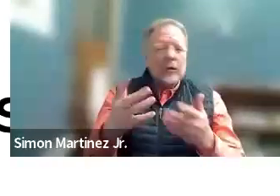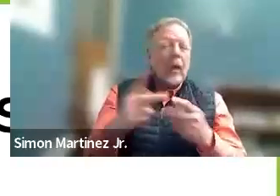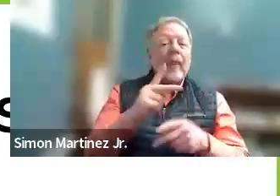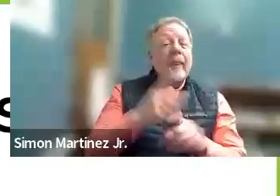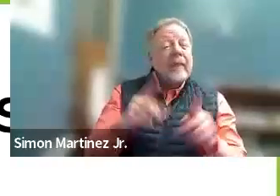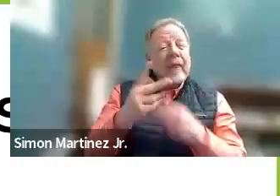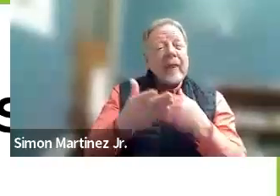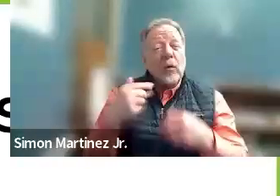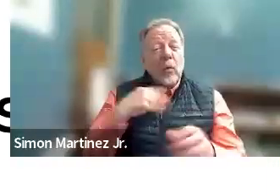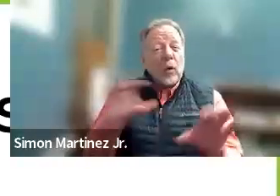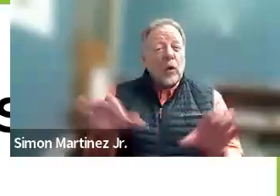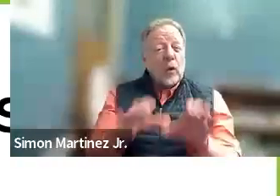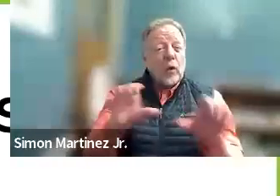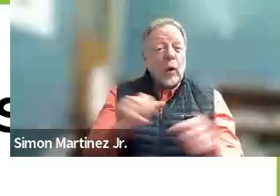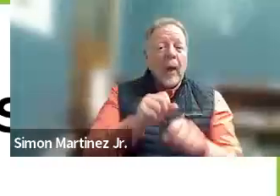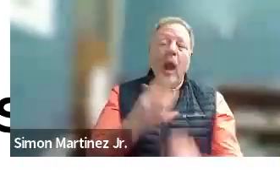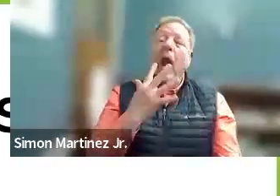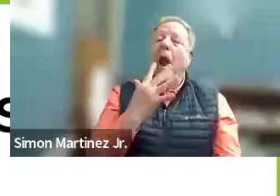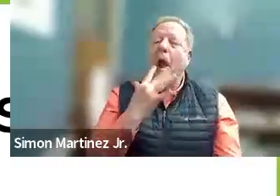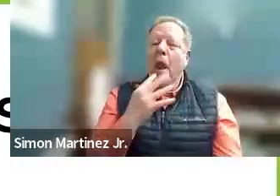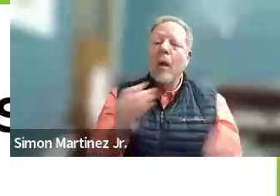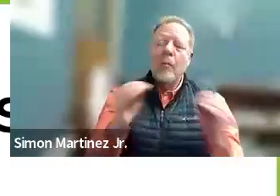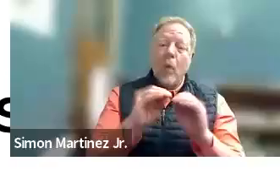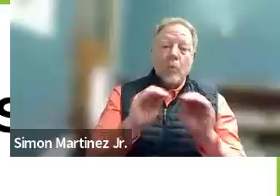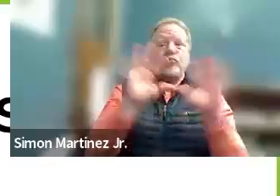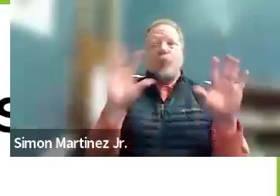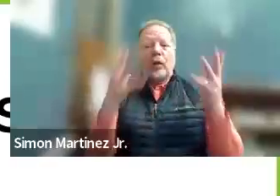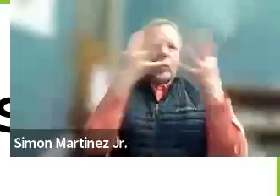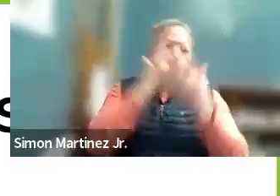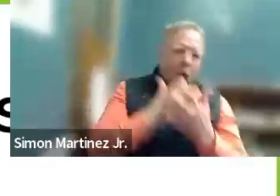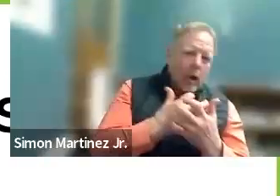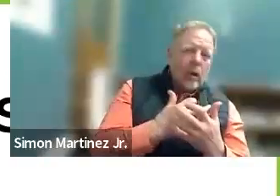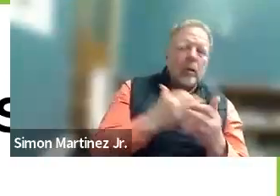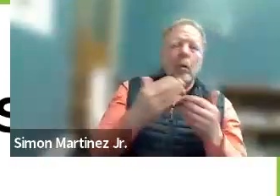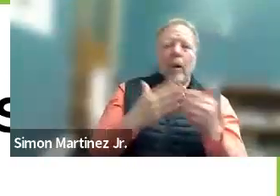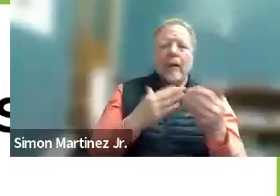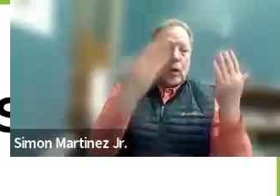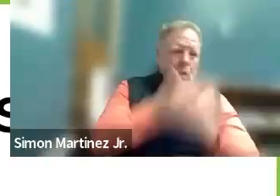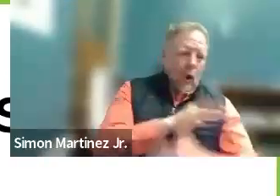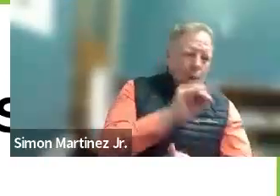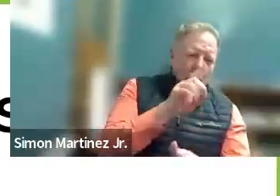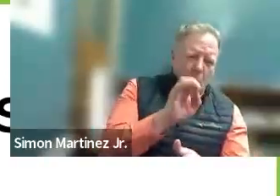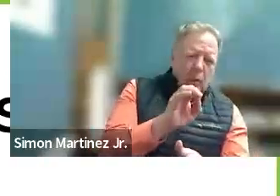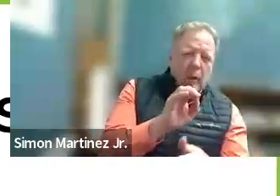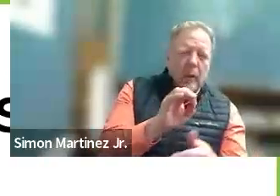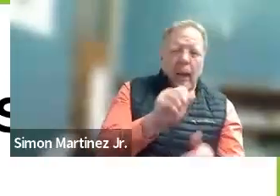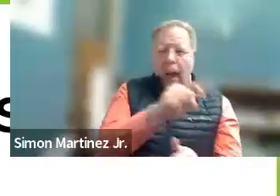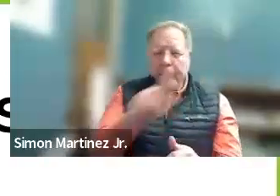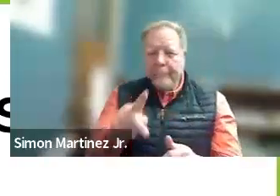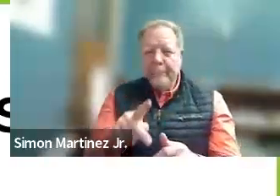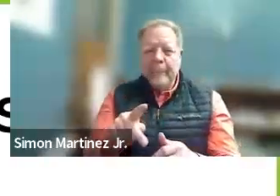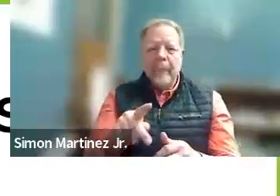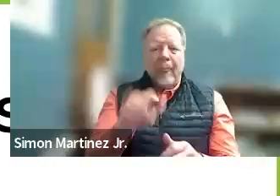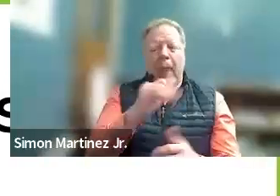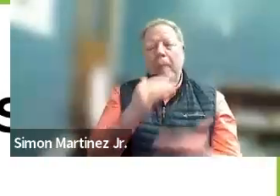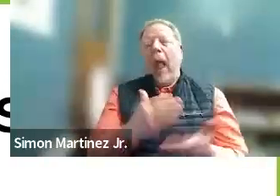doing in terms of maybe color or brightness or like installing like a dark mode on our app, that